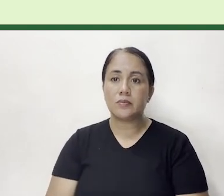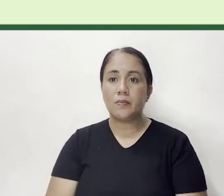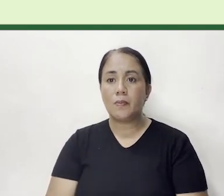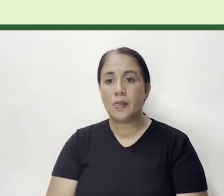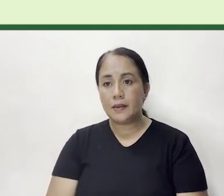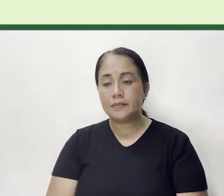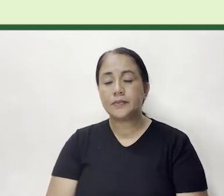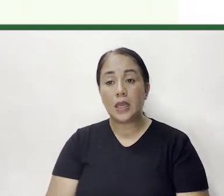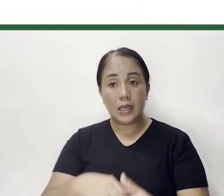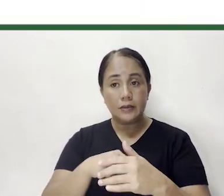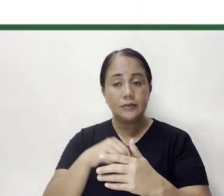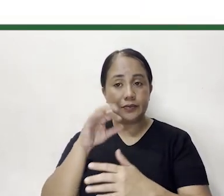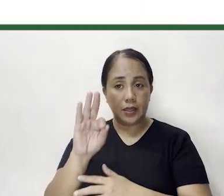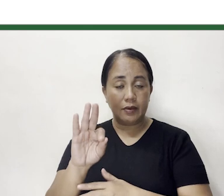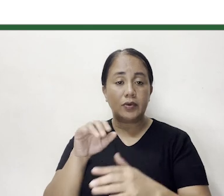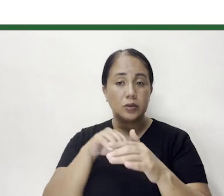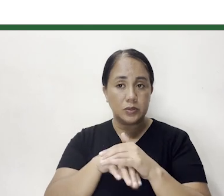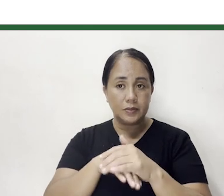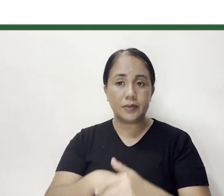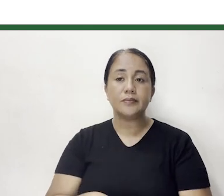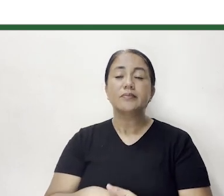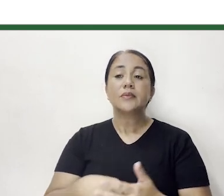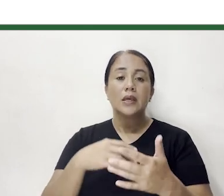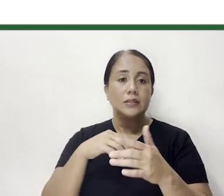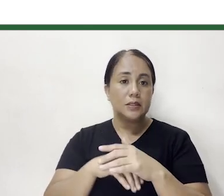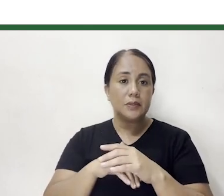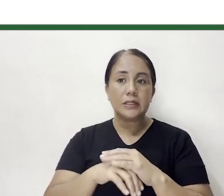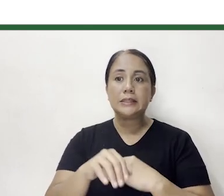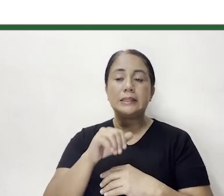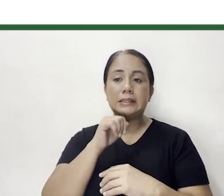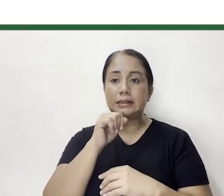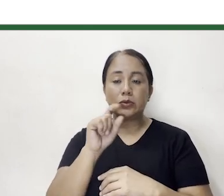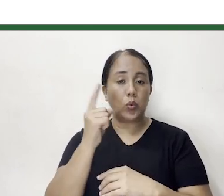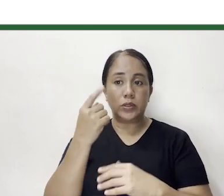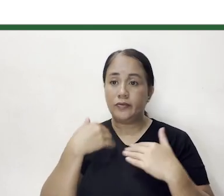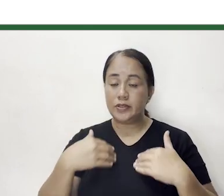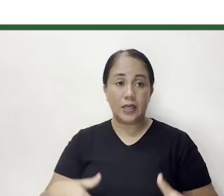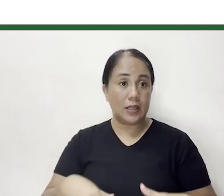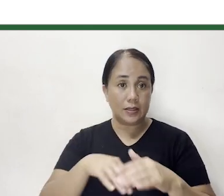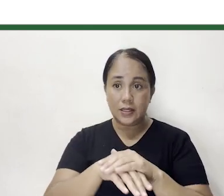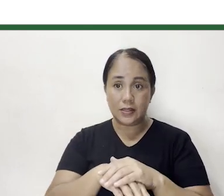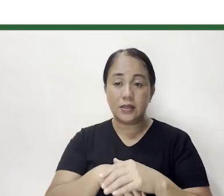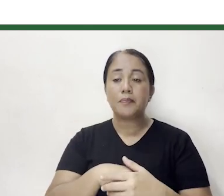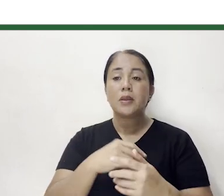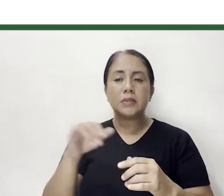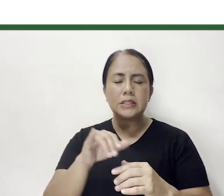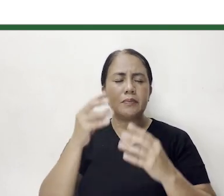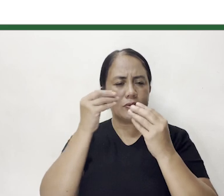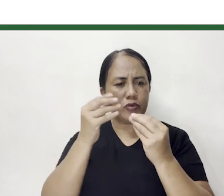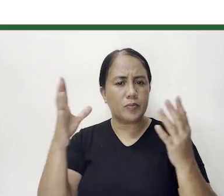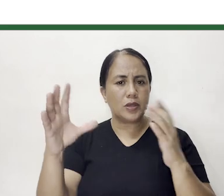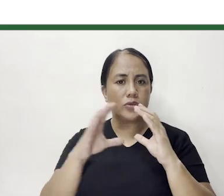in the discussions. Letter F. Accessibility. Accessibility is not only physical